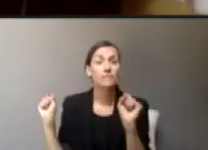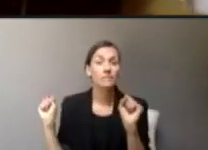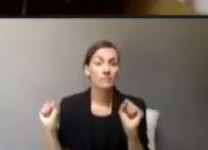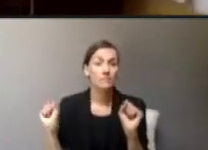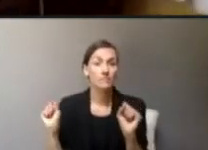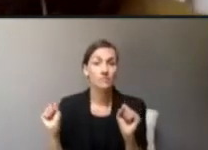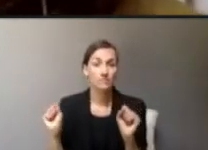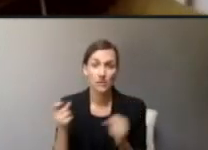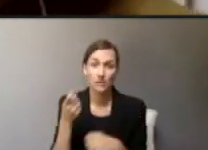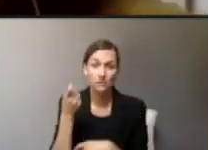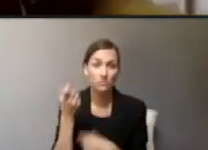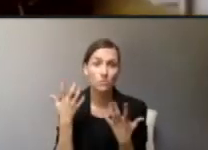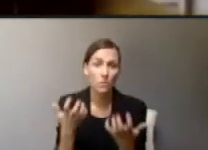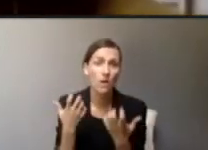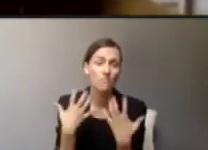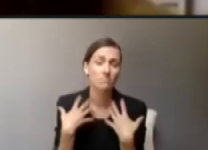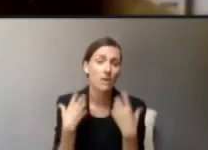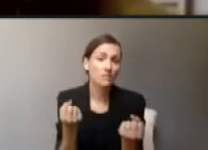us to be healthy.